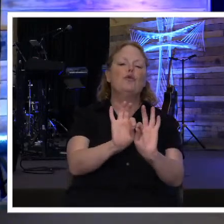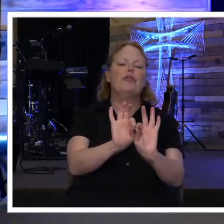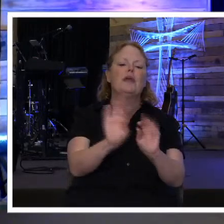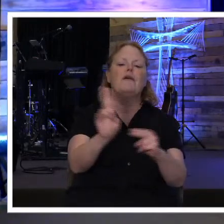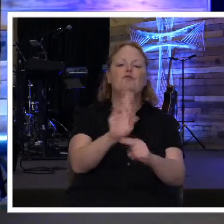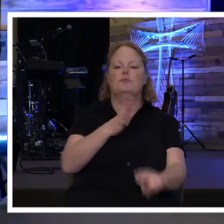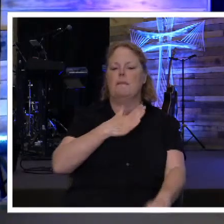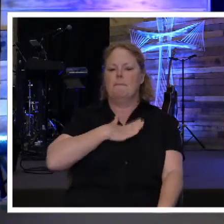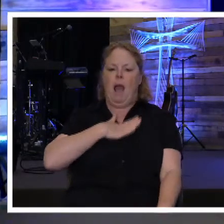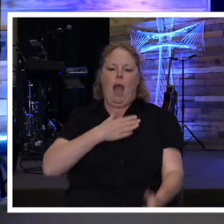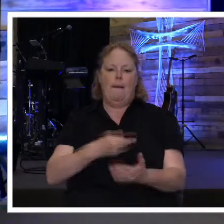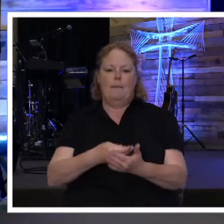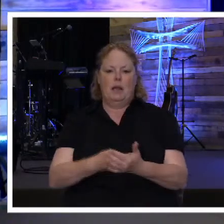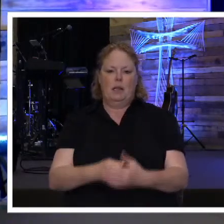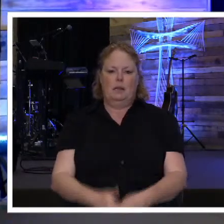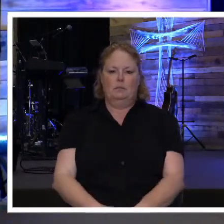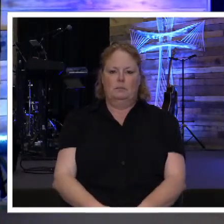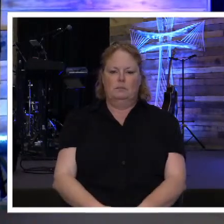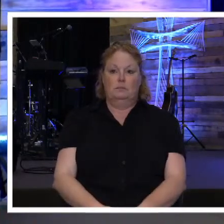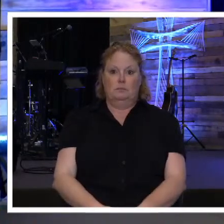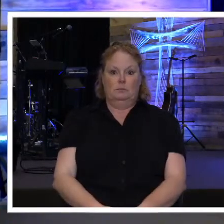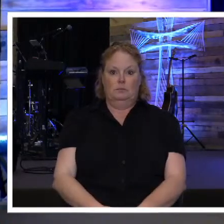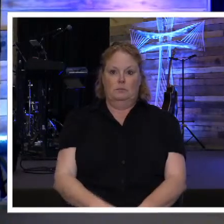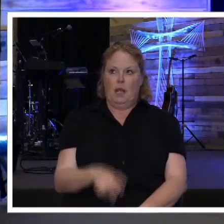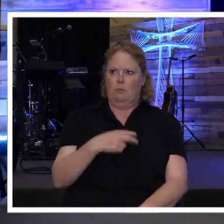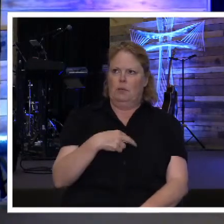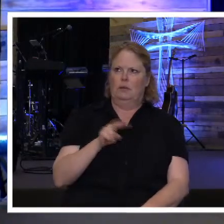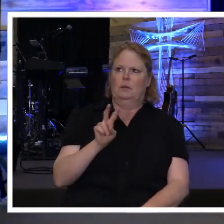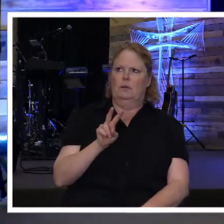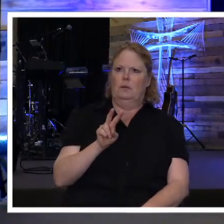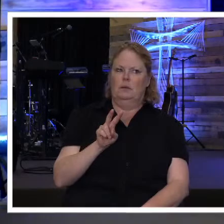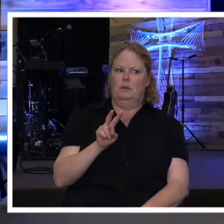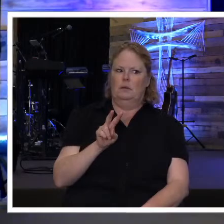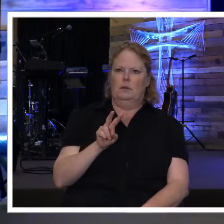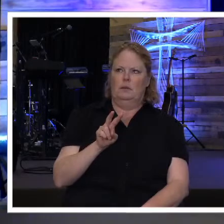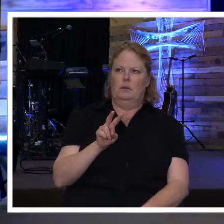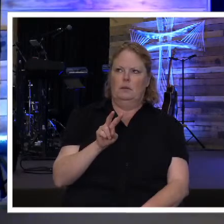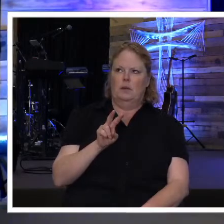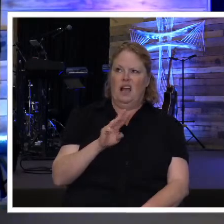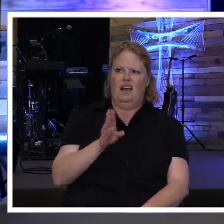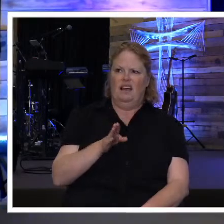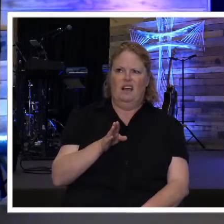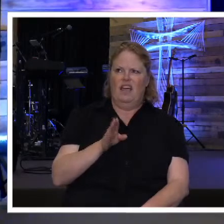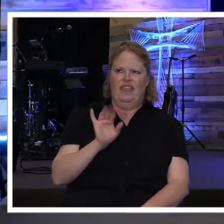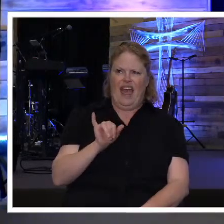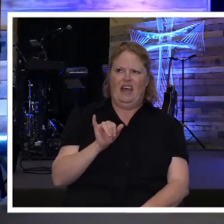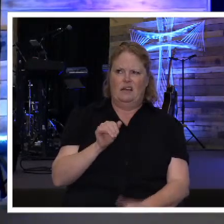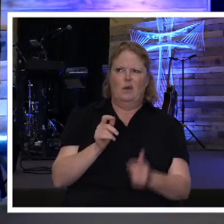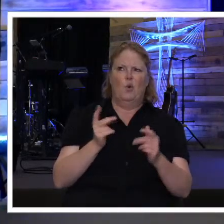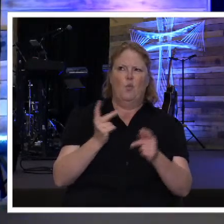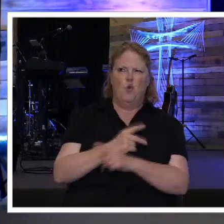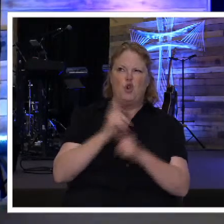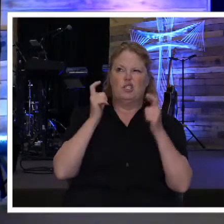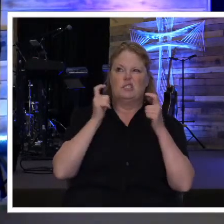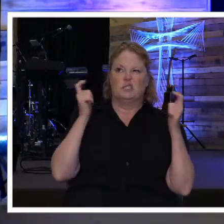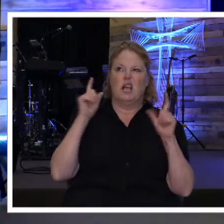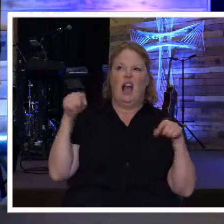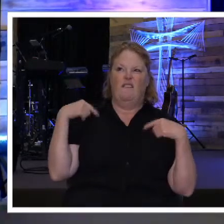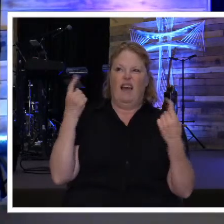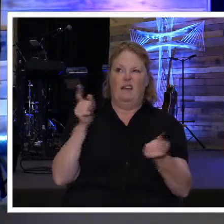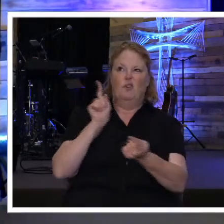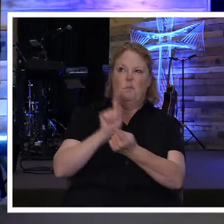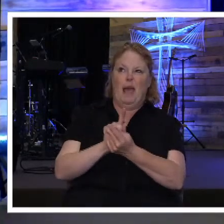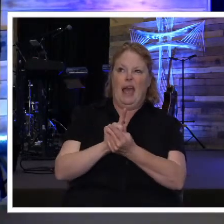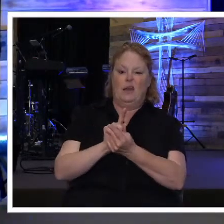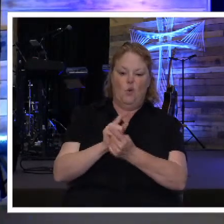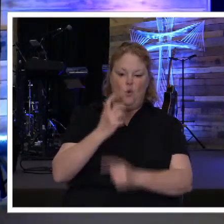money. I remember sitting there in that meeting thinking, I don't know if I have ever heard a more arrogant person in my entire life,